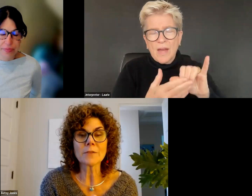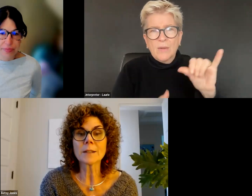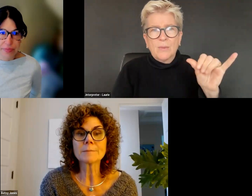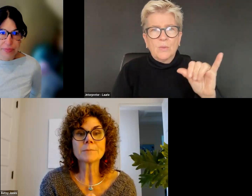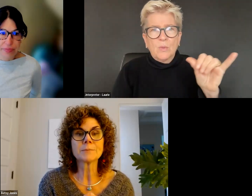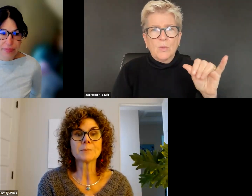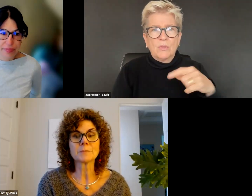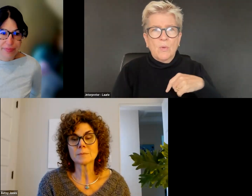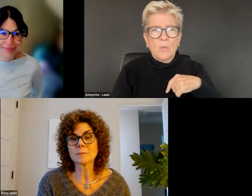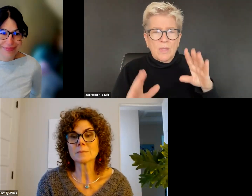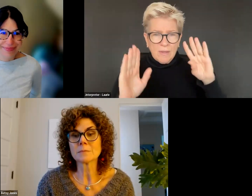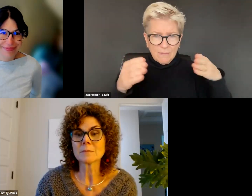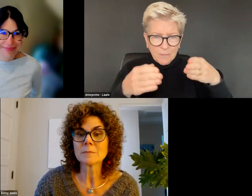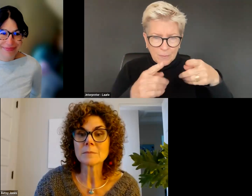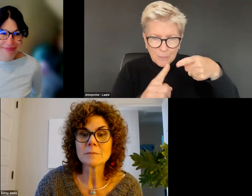the drafting.